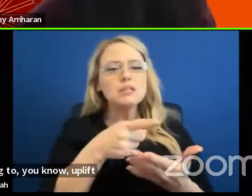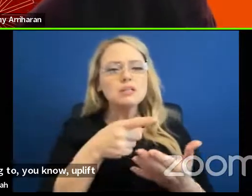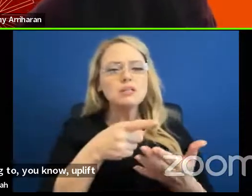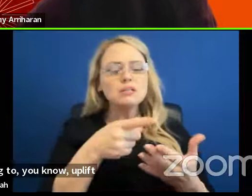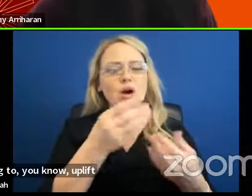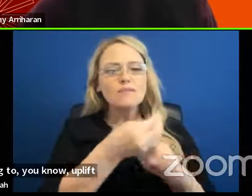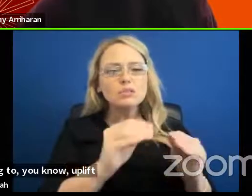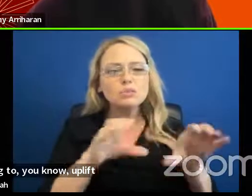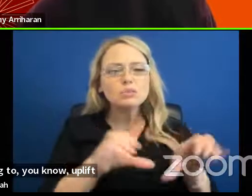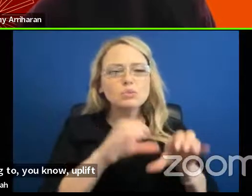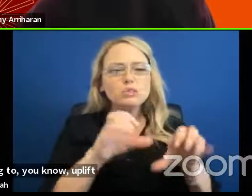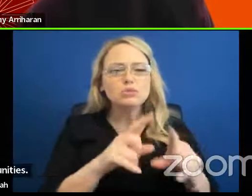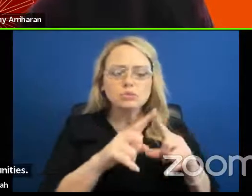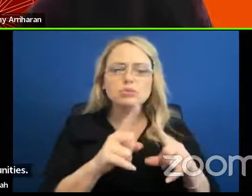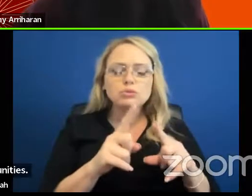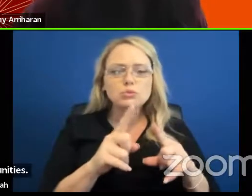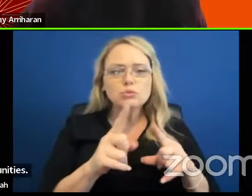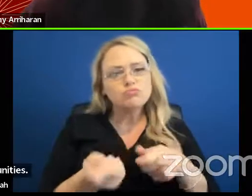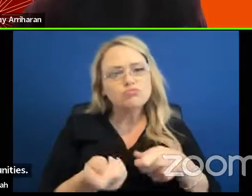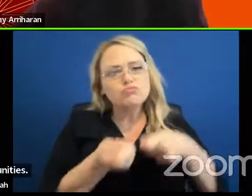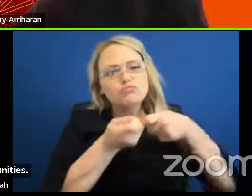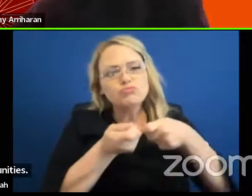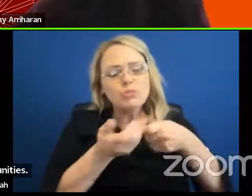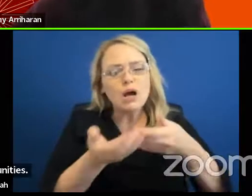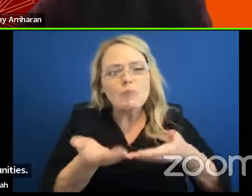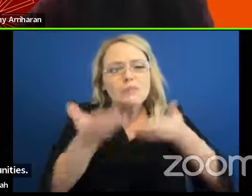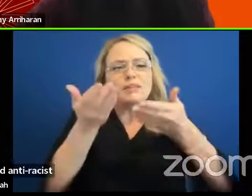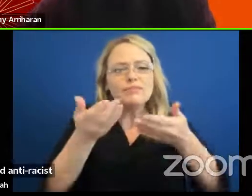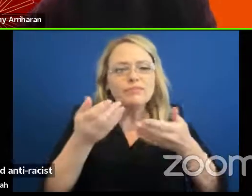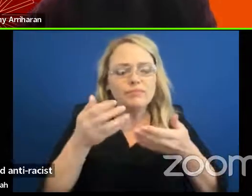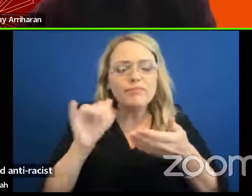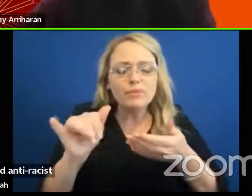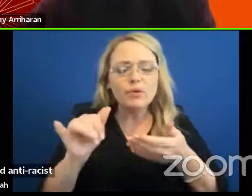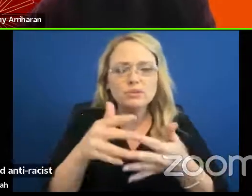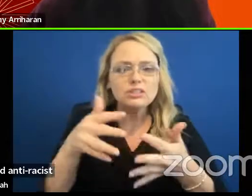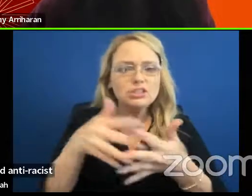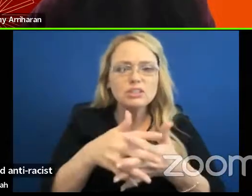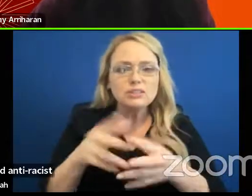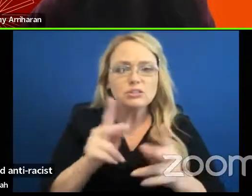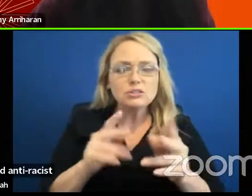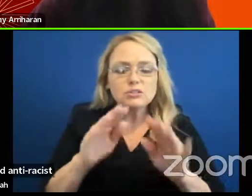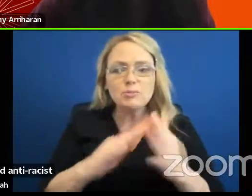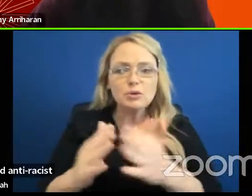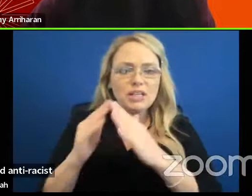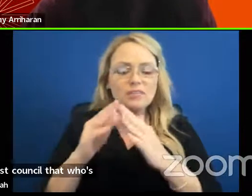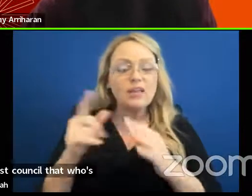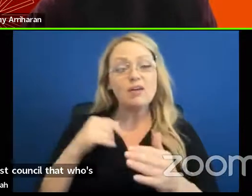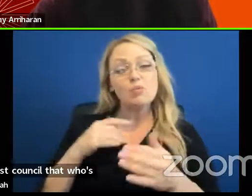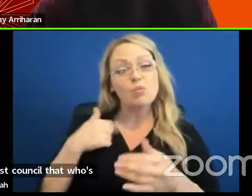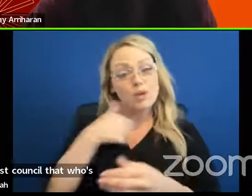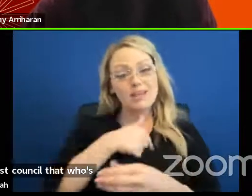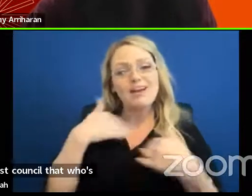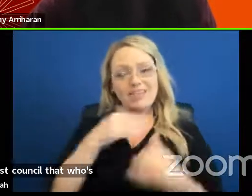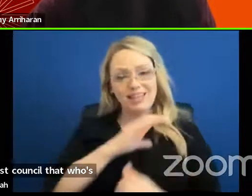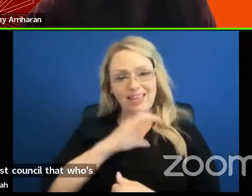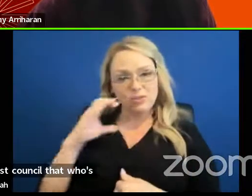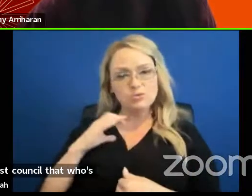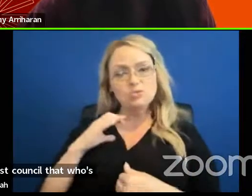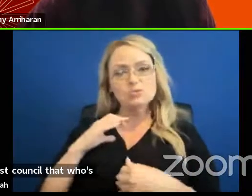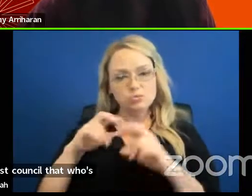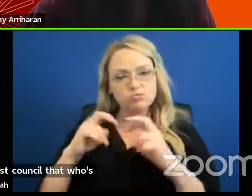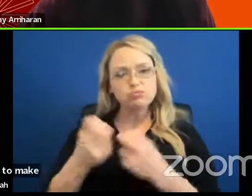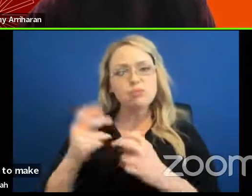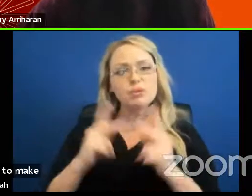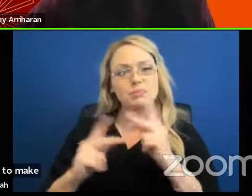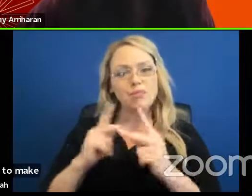actually formed an anti-racist council whose one of their goals is to make